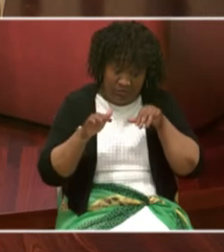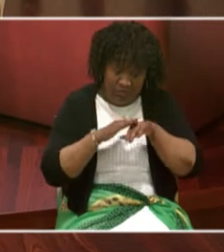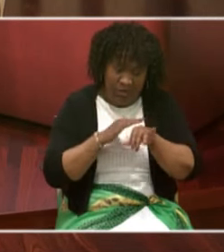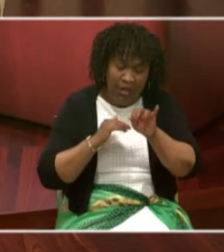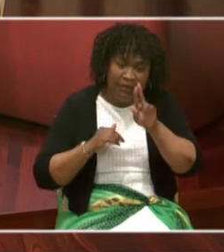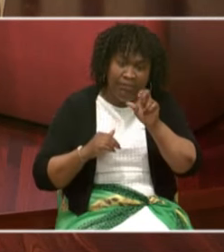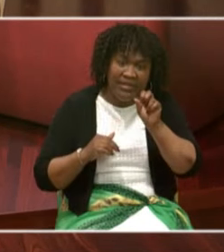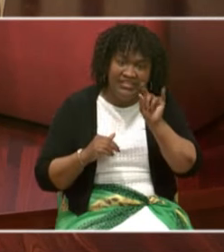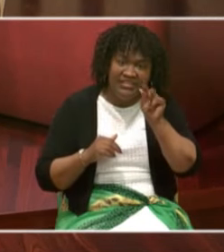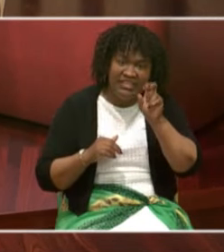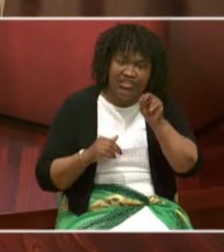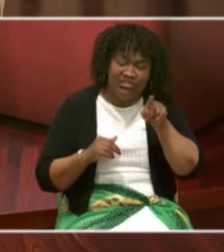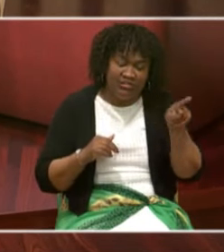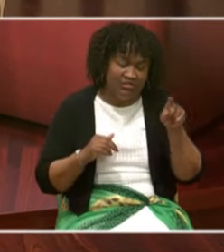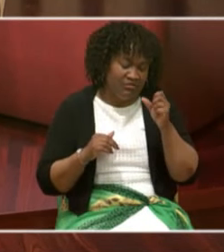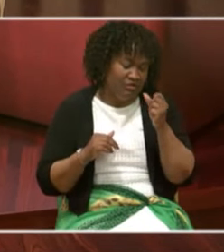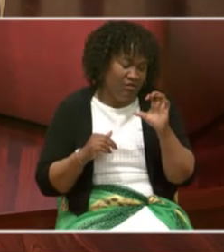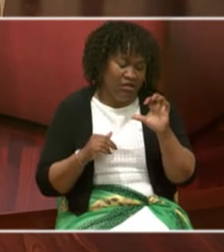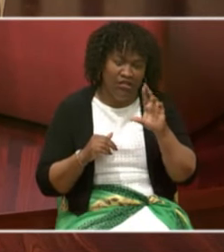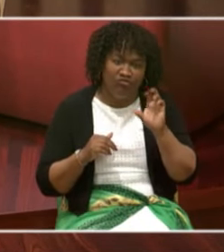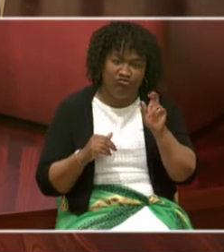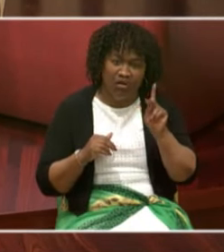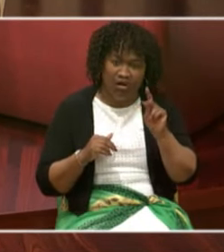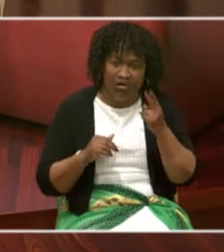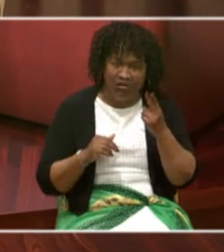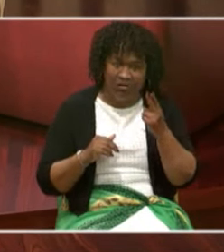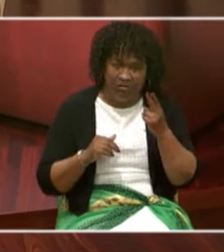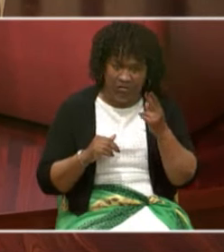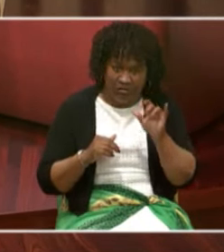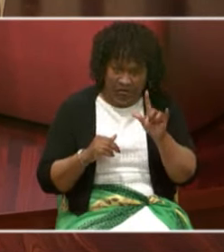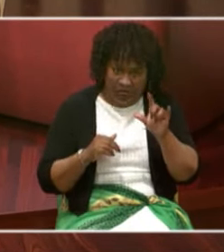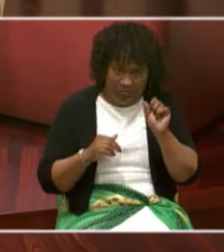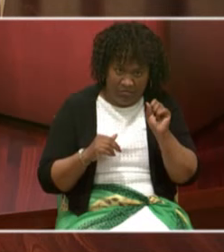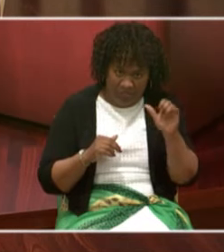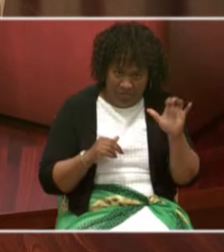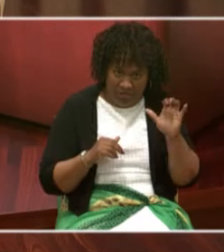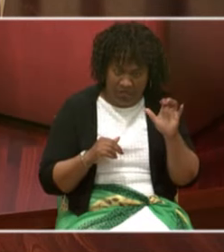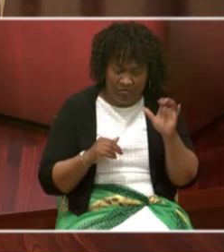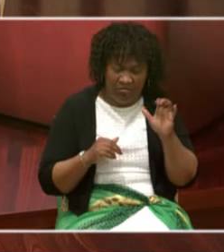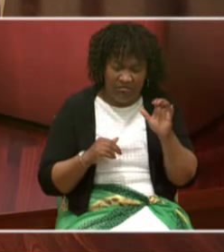you. And maybe some people call it being a little crazy.